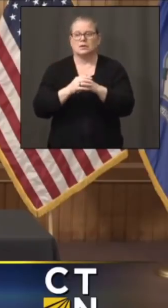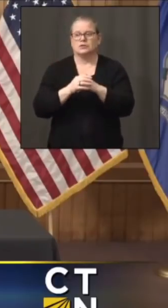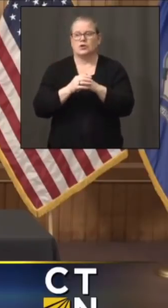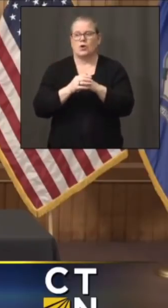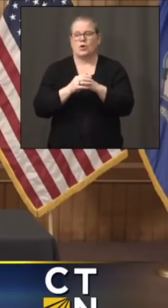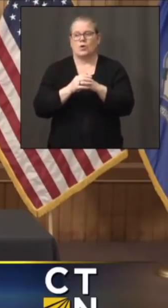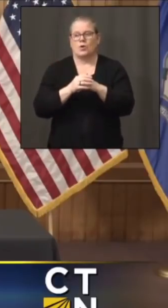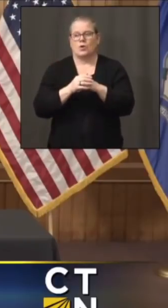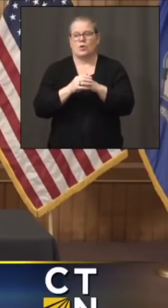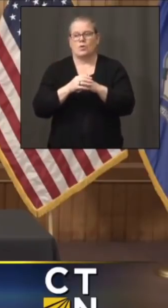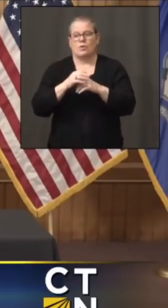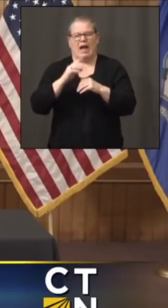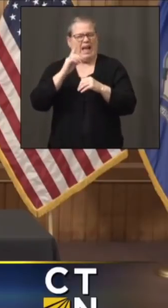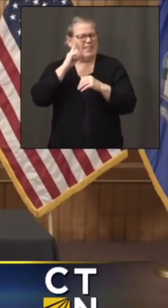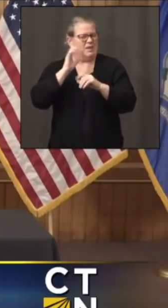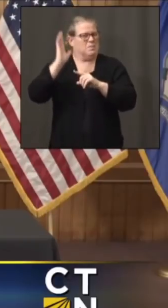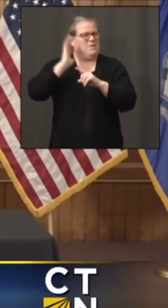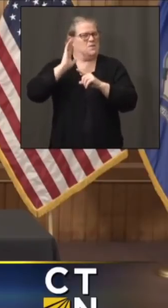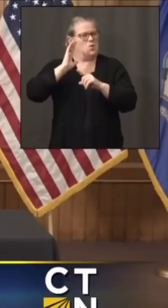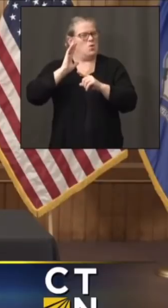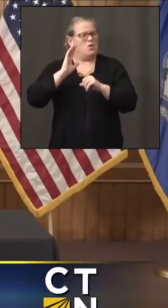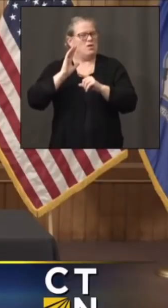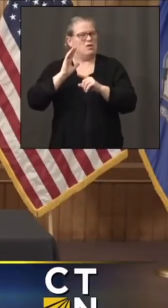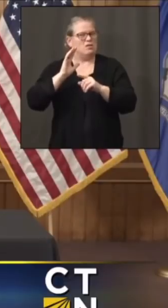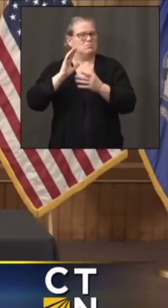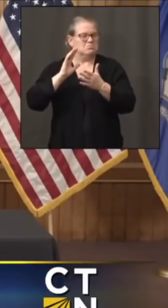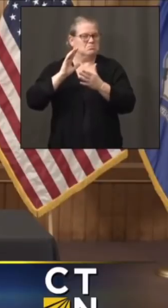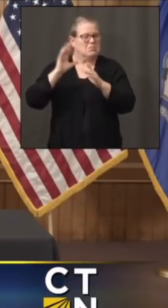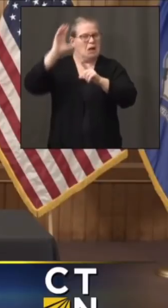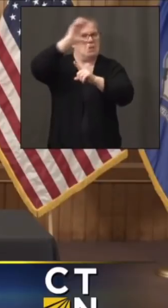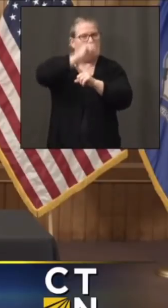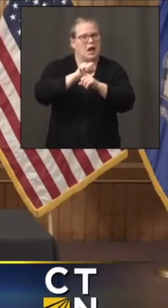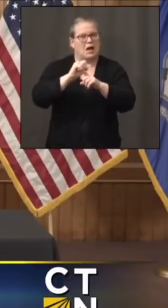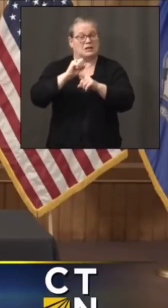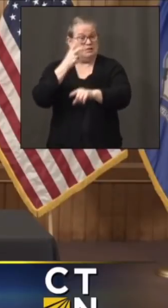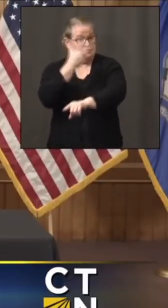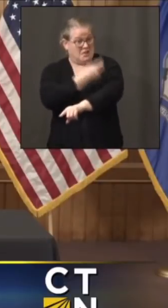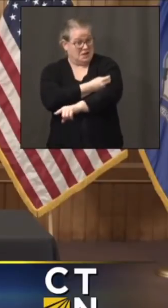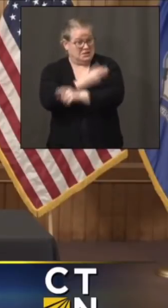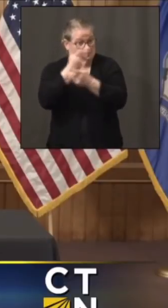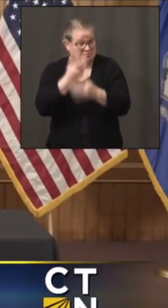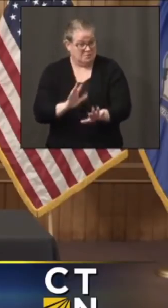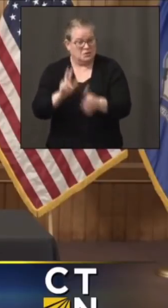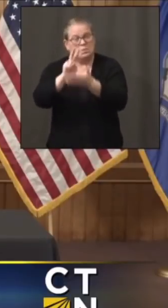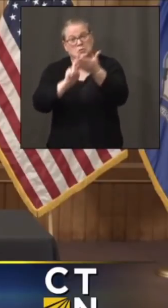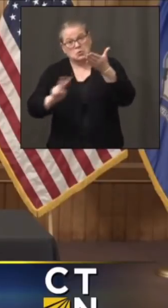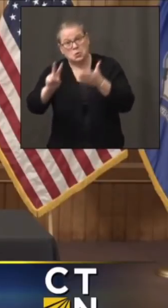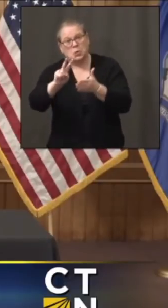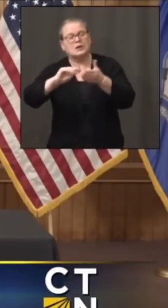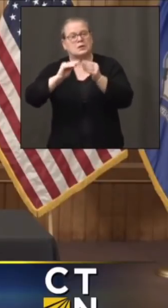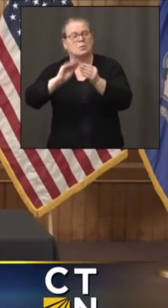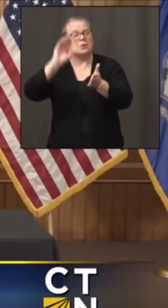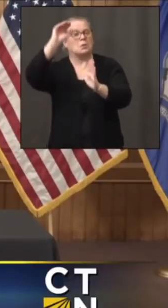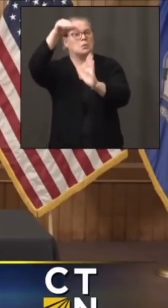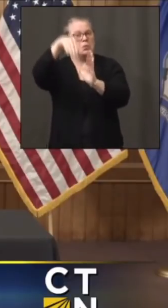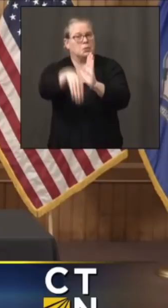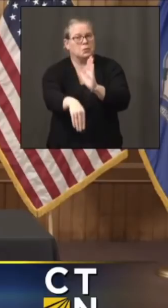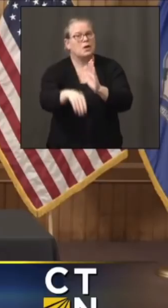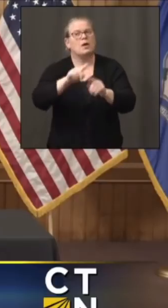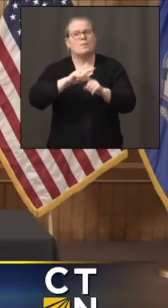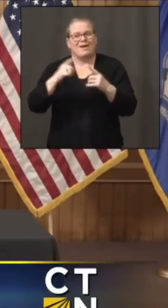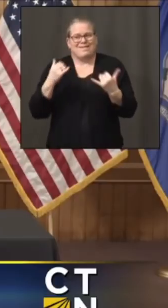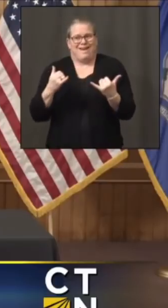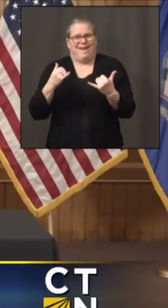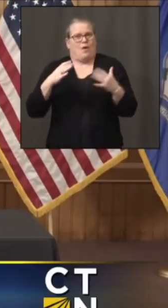vaccine distribution, but if that falls in line with the holidays, when do you think we'll really get an accurate number of how it's helping